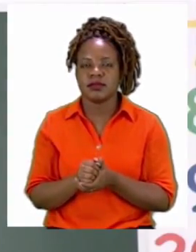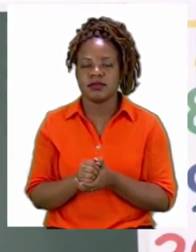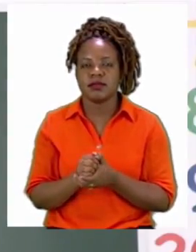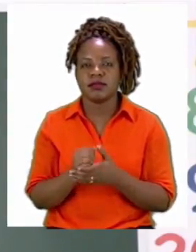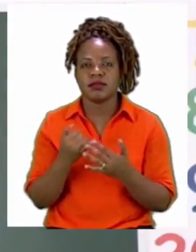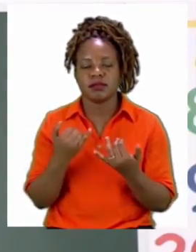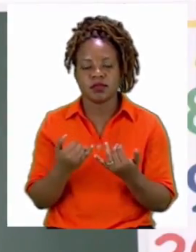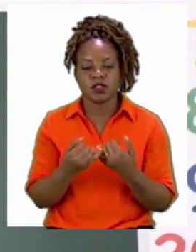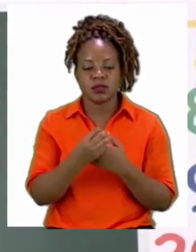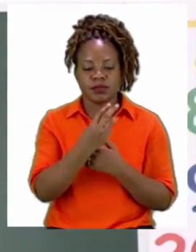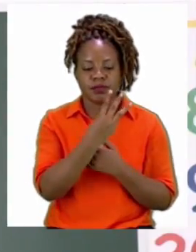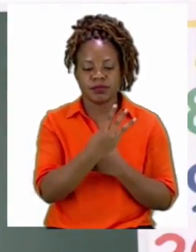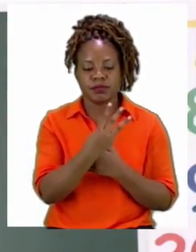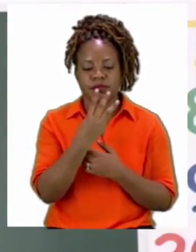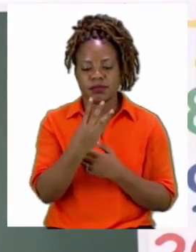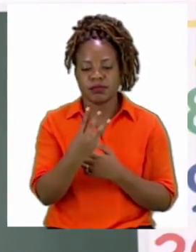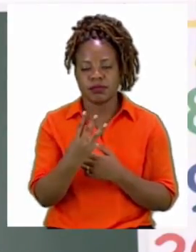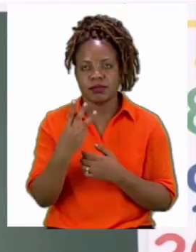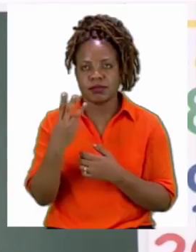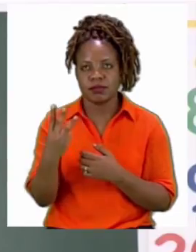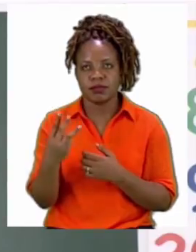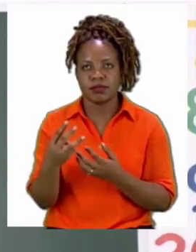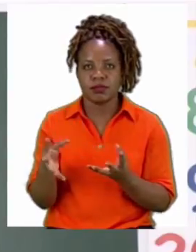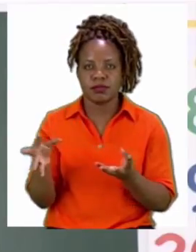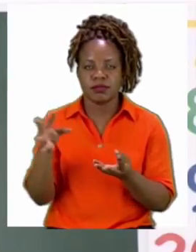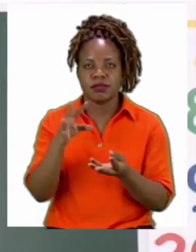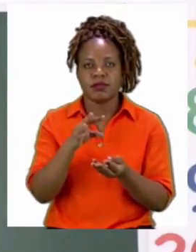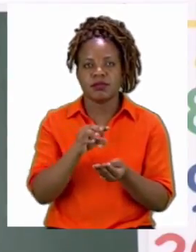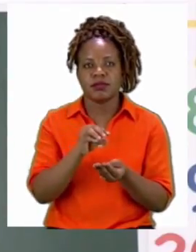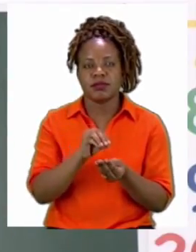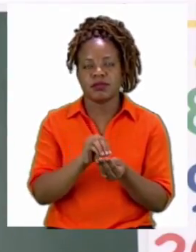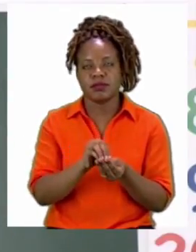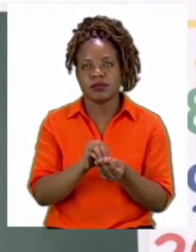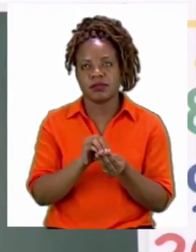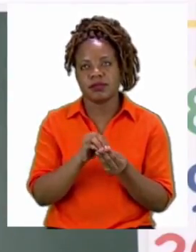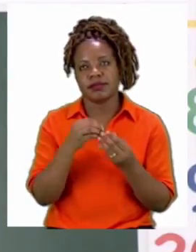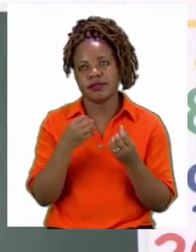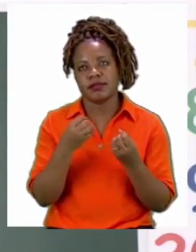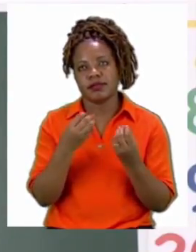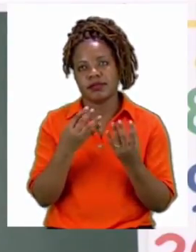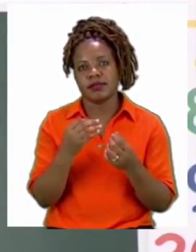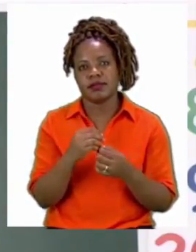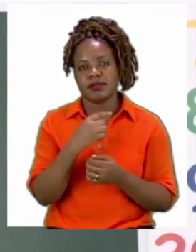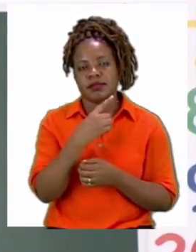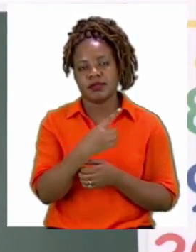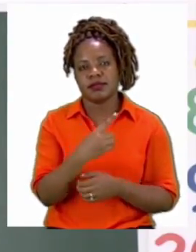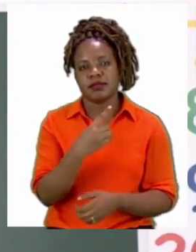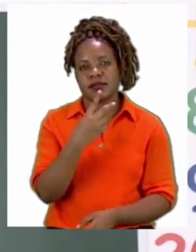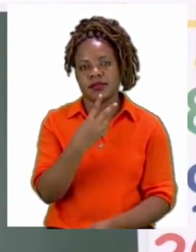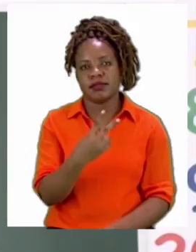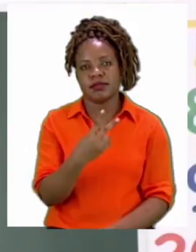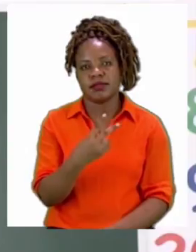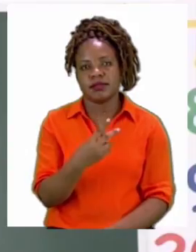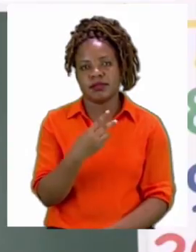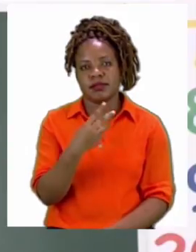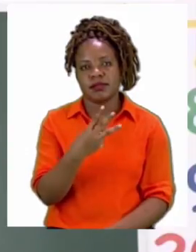after putting 3 things in each set, we need to count them all together. 1,